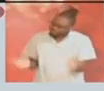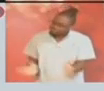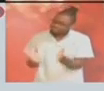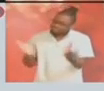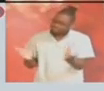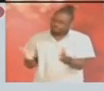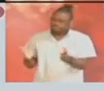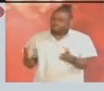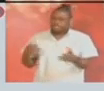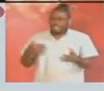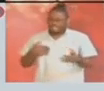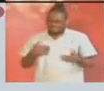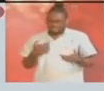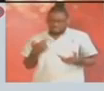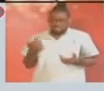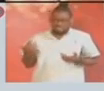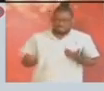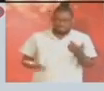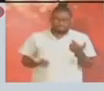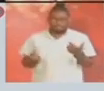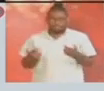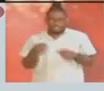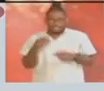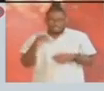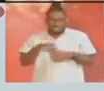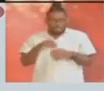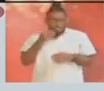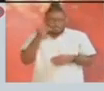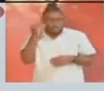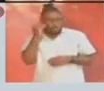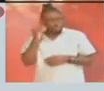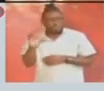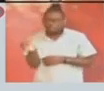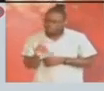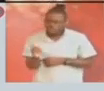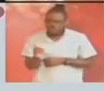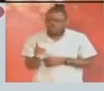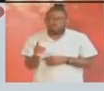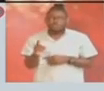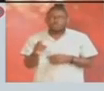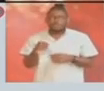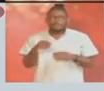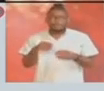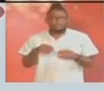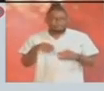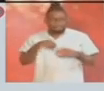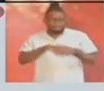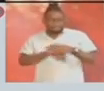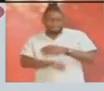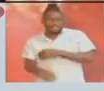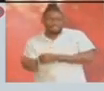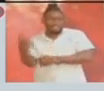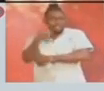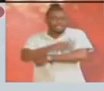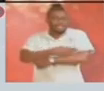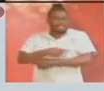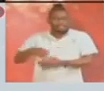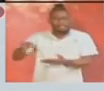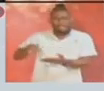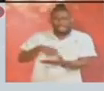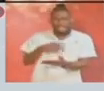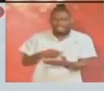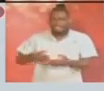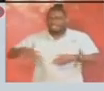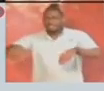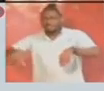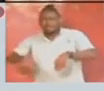limes in your houses. Don't have limes in your homes, whether it's a birthday party, a little wedding, or whatever. These